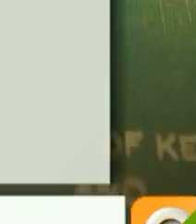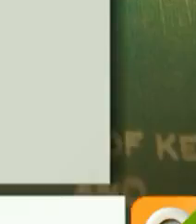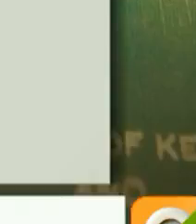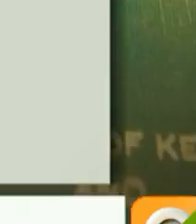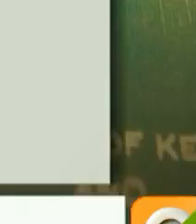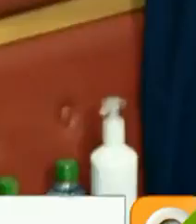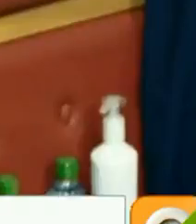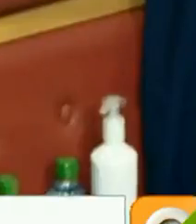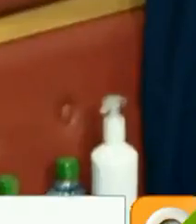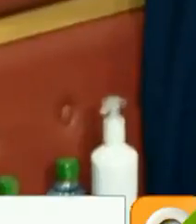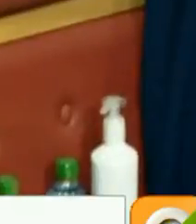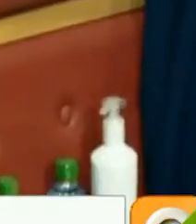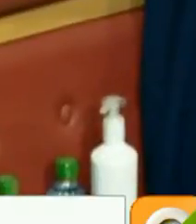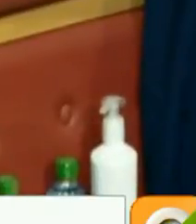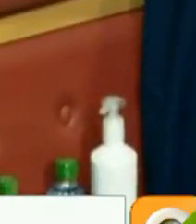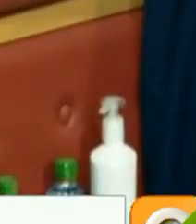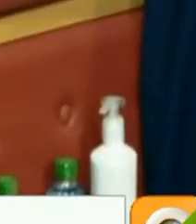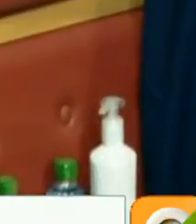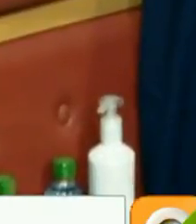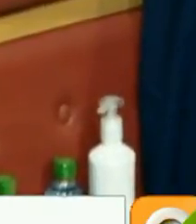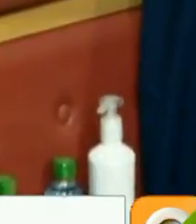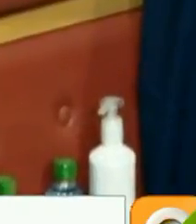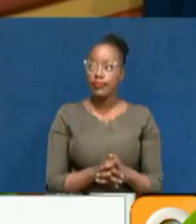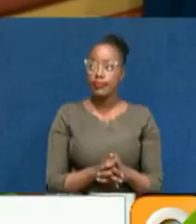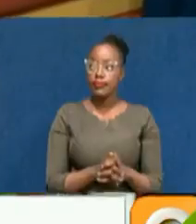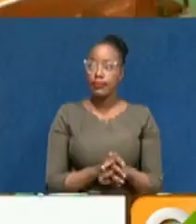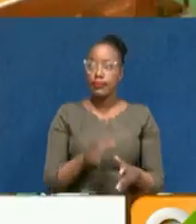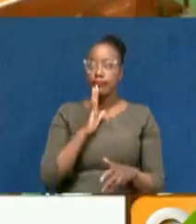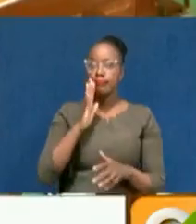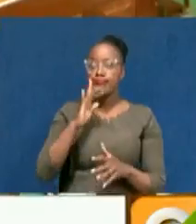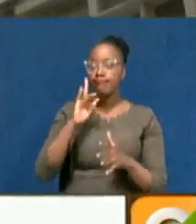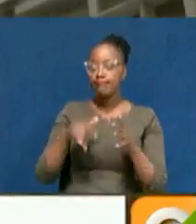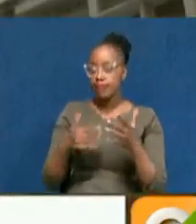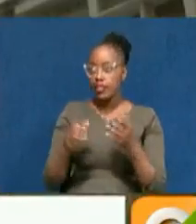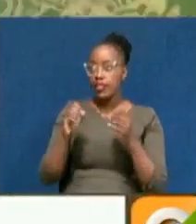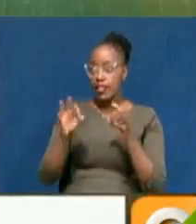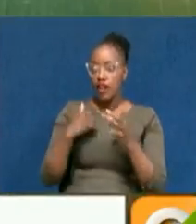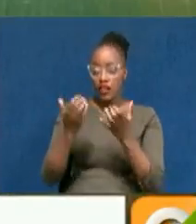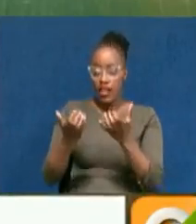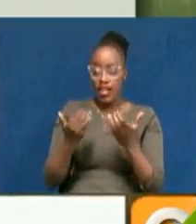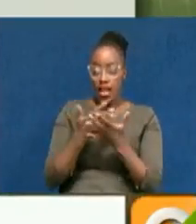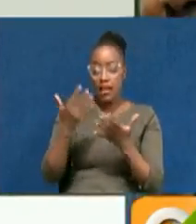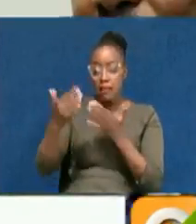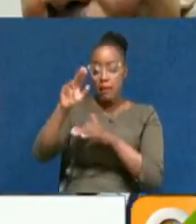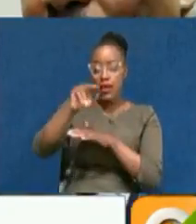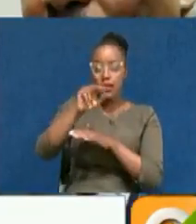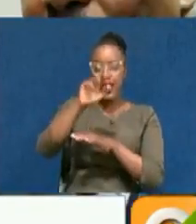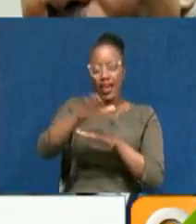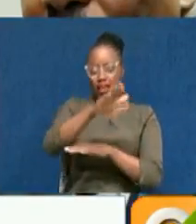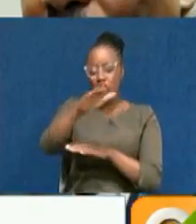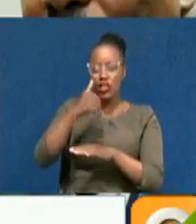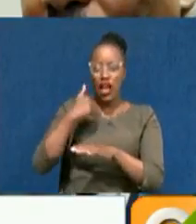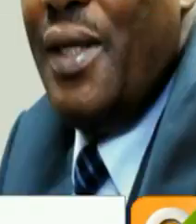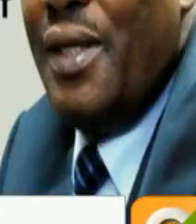from sharing in the kitty. Speaker Justin Muturi told MPs that, quote, if need arises, the House may hold evening sittings